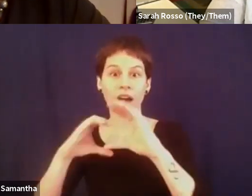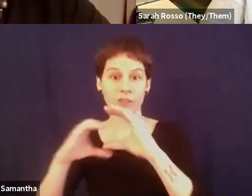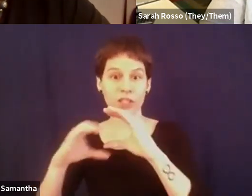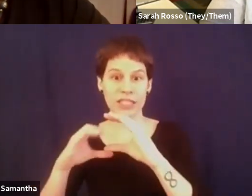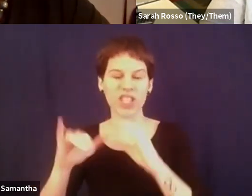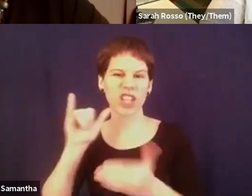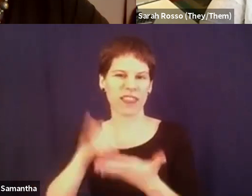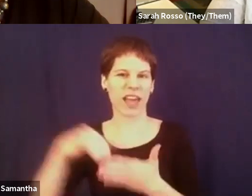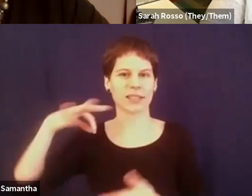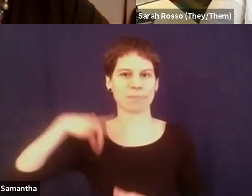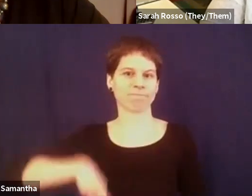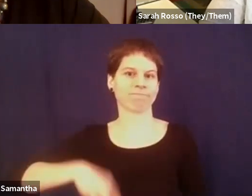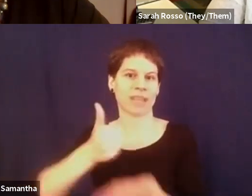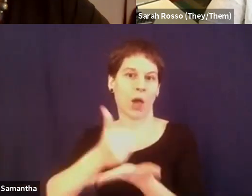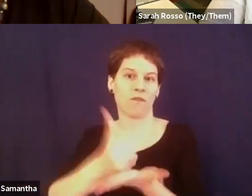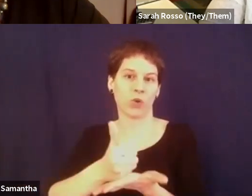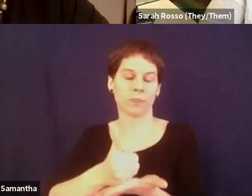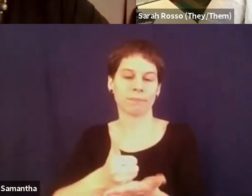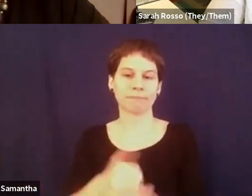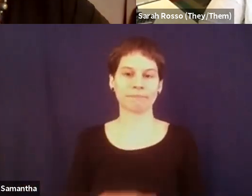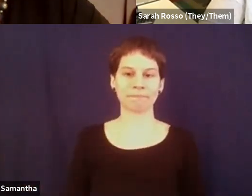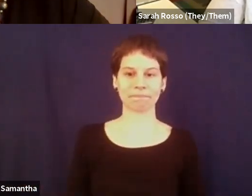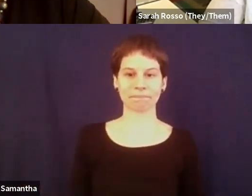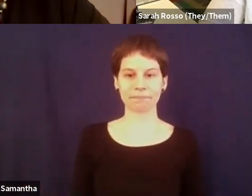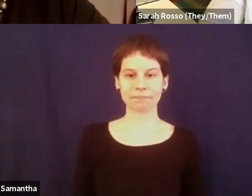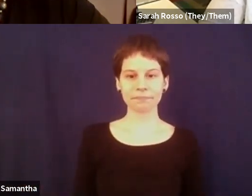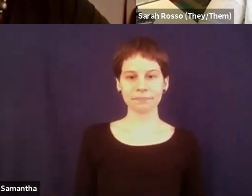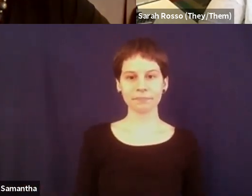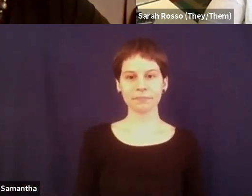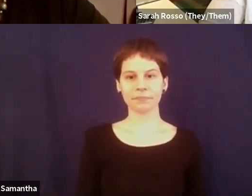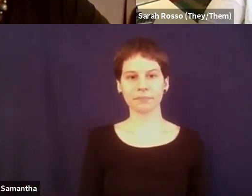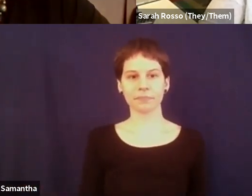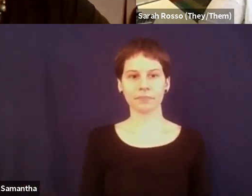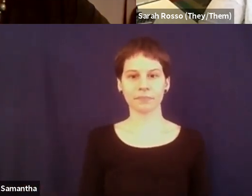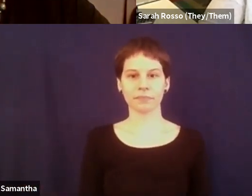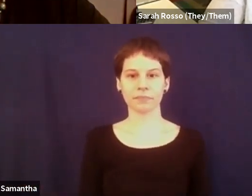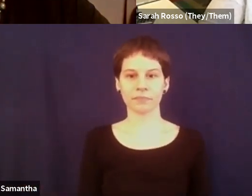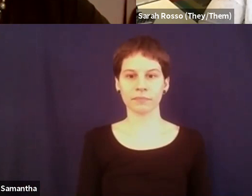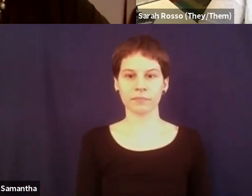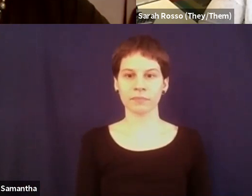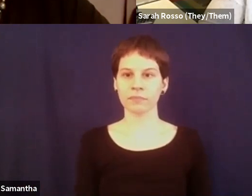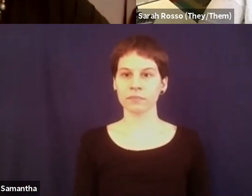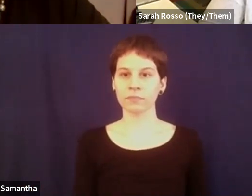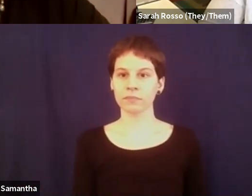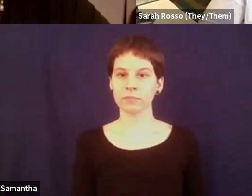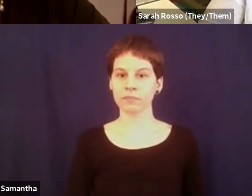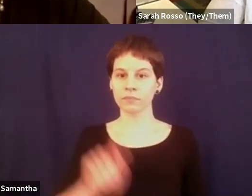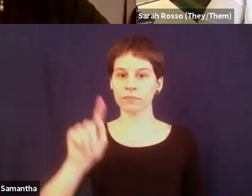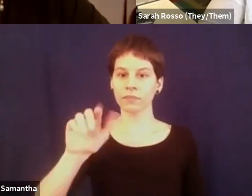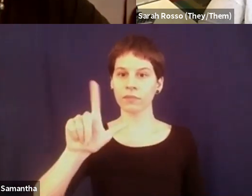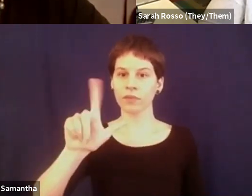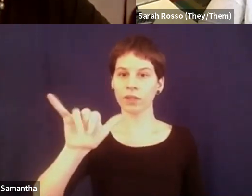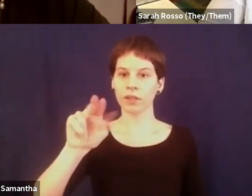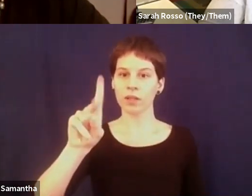helpful and supportive. Yeah. Yeah, I'd just like to add post-pandemic